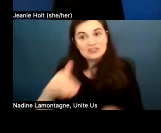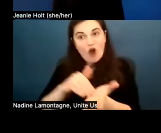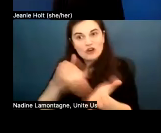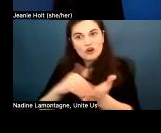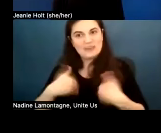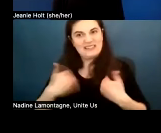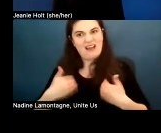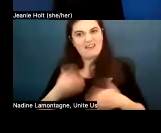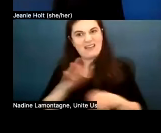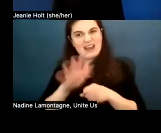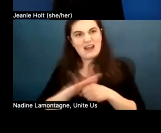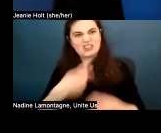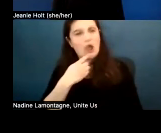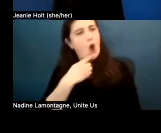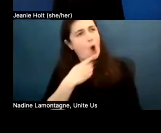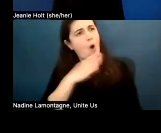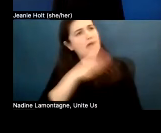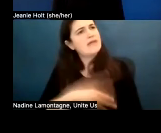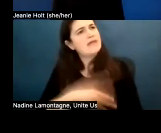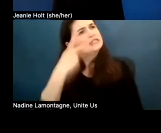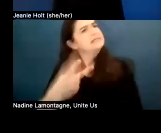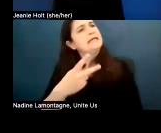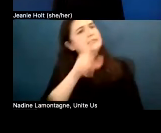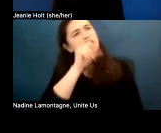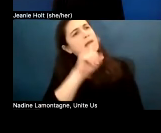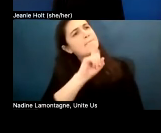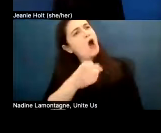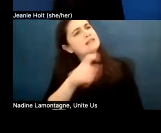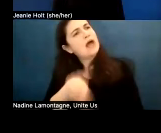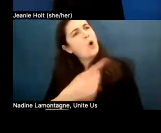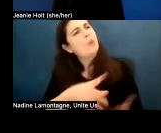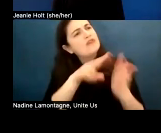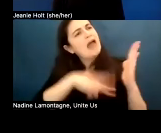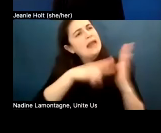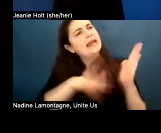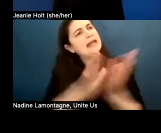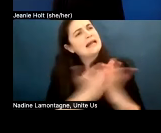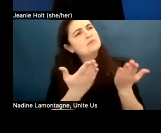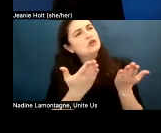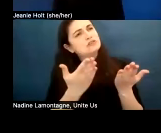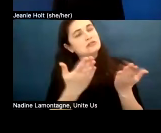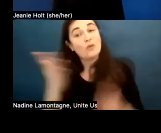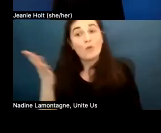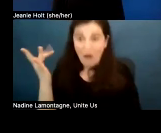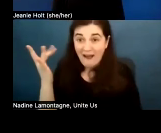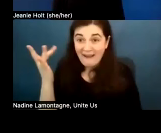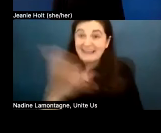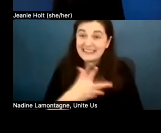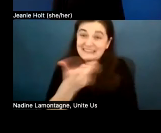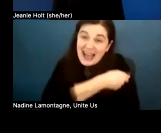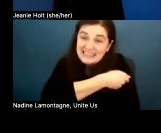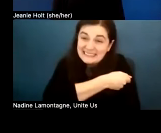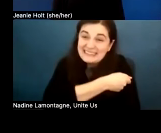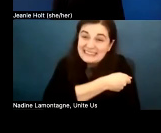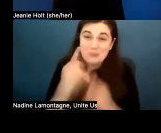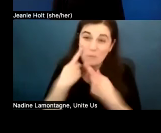field. She learned about it in textbooks, but because vaccines had done such a great job of largely eradicating chickenpox, we actually